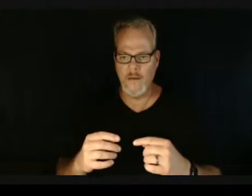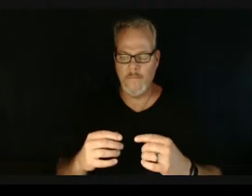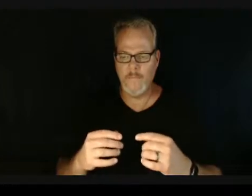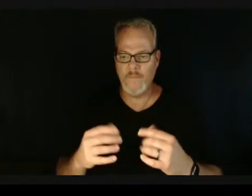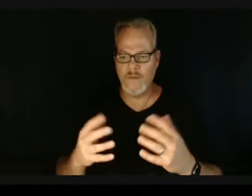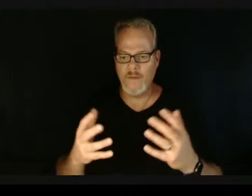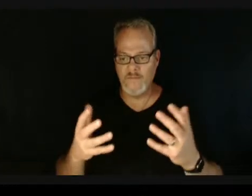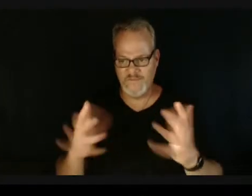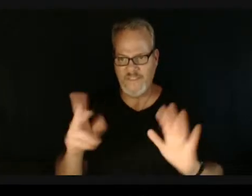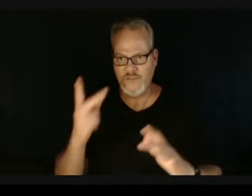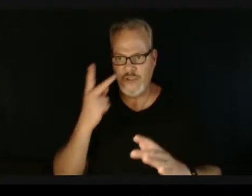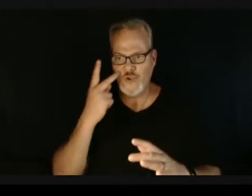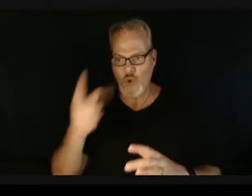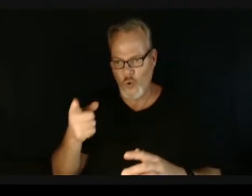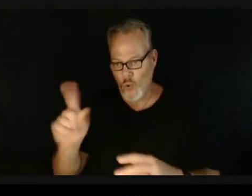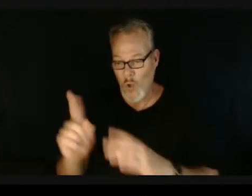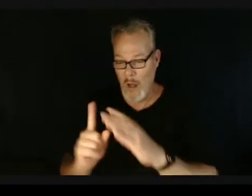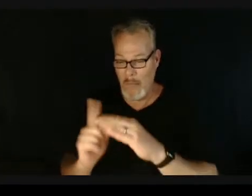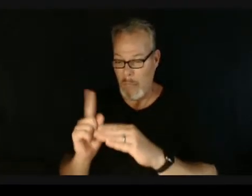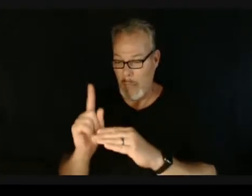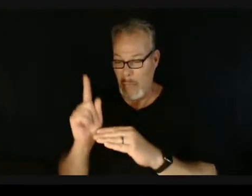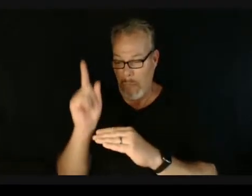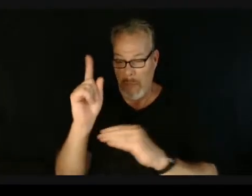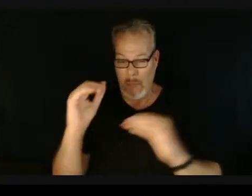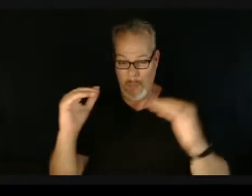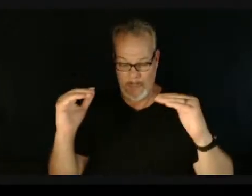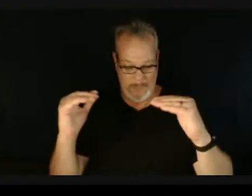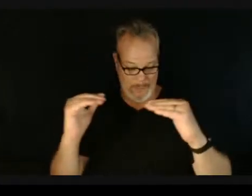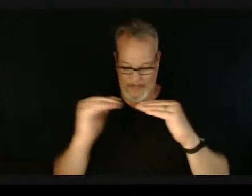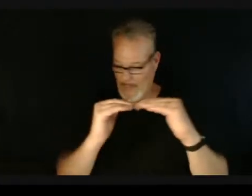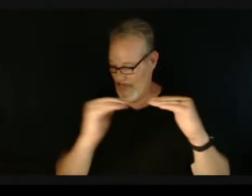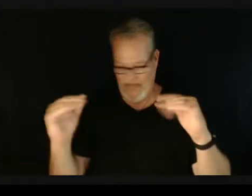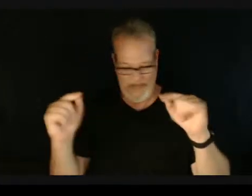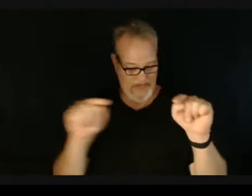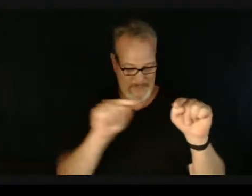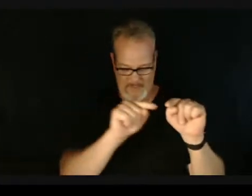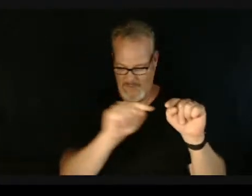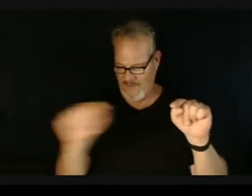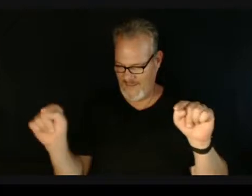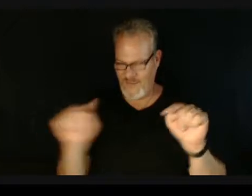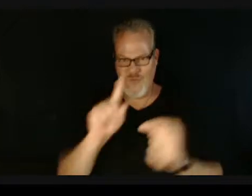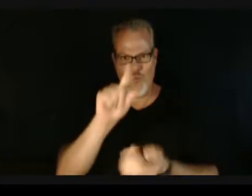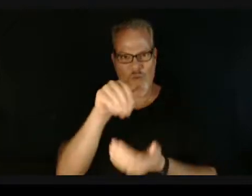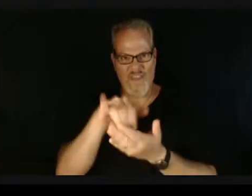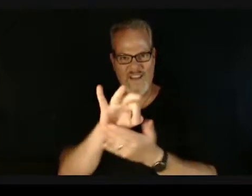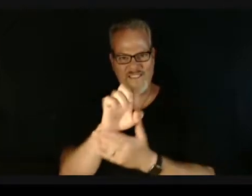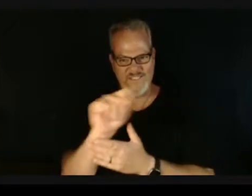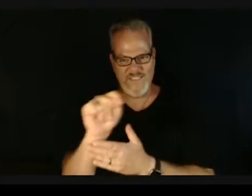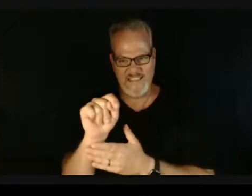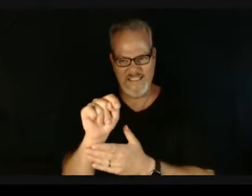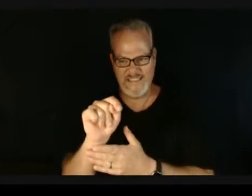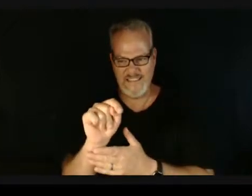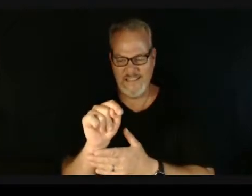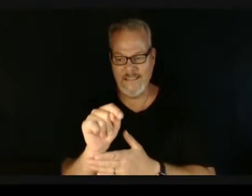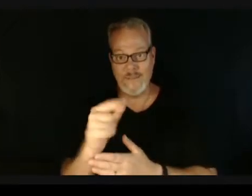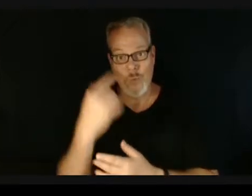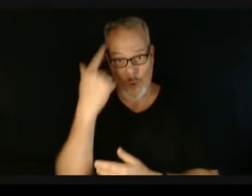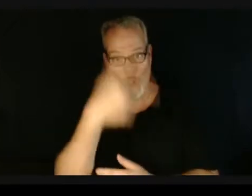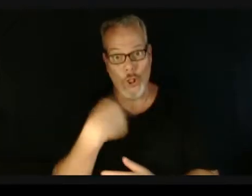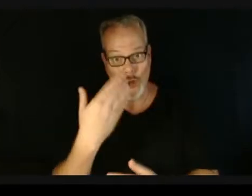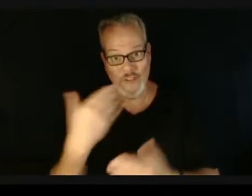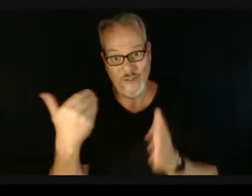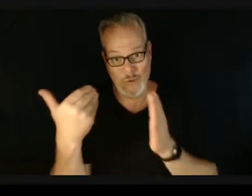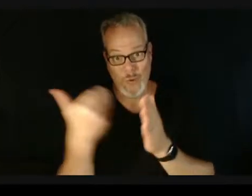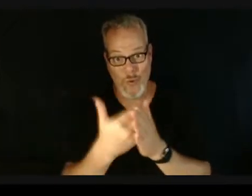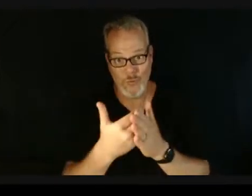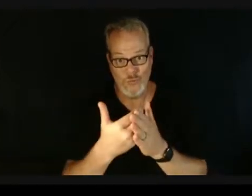tallest. Maybe it was up to here, that 1,000 feet. It's hard to tell exactly, but from this point of view, it's looking pretty close there. A lot of these